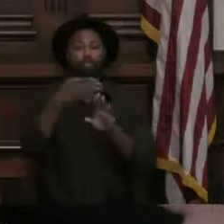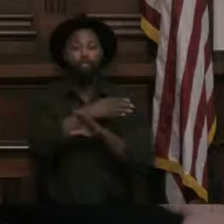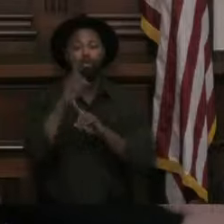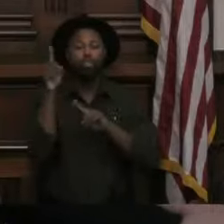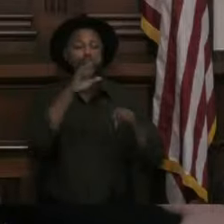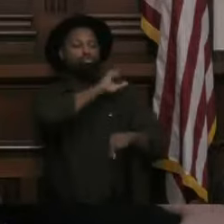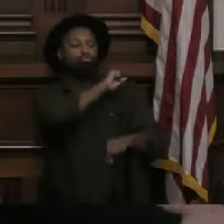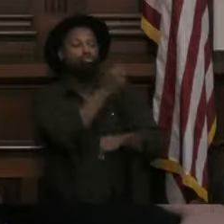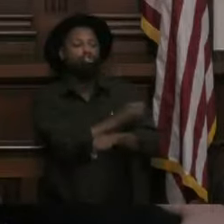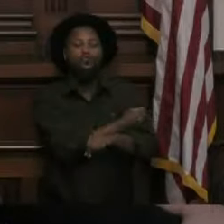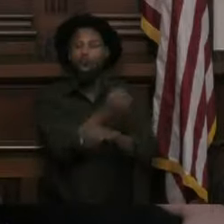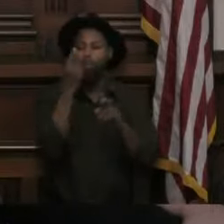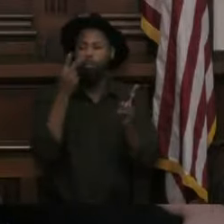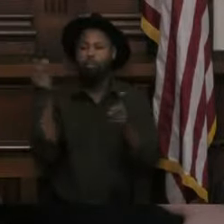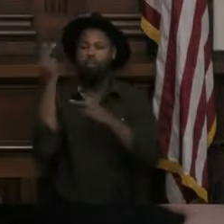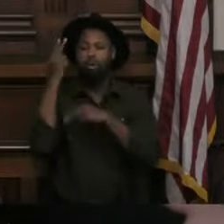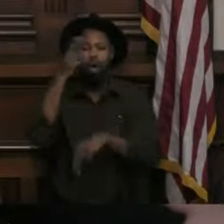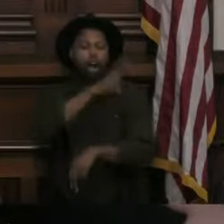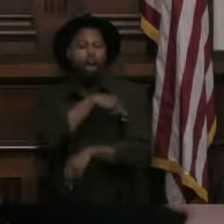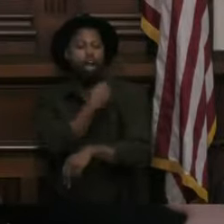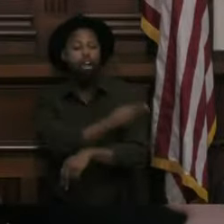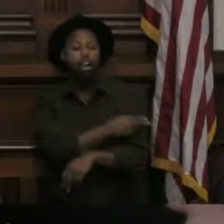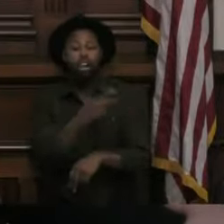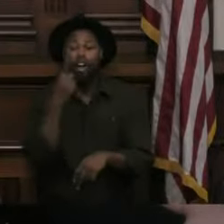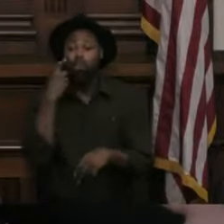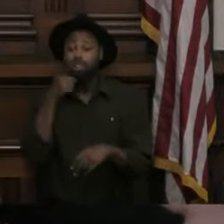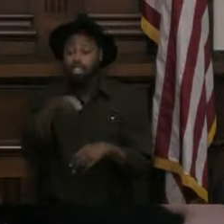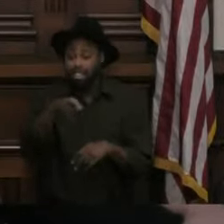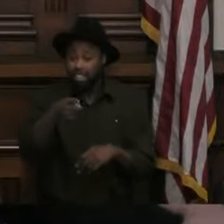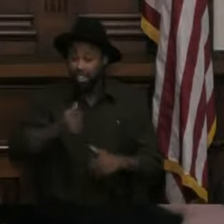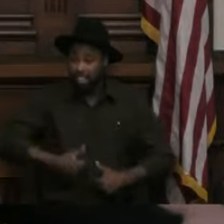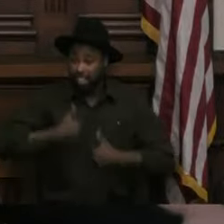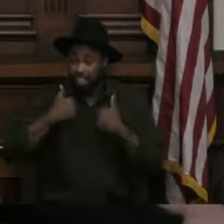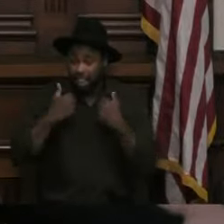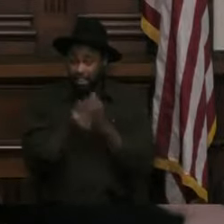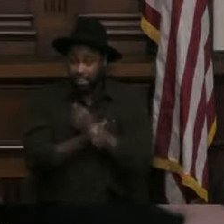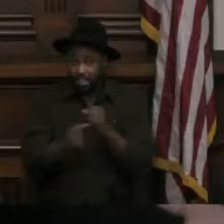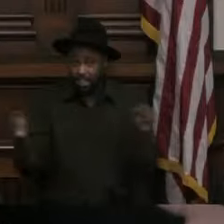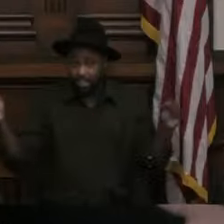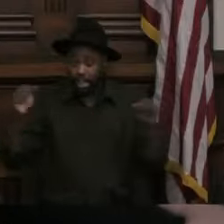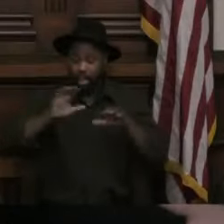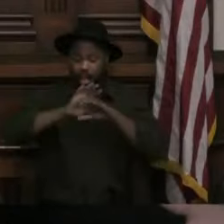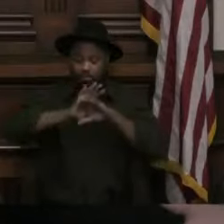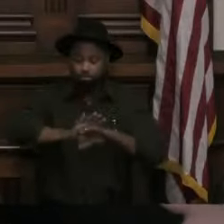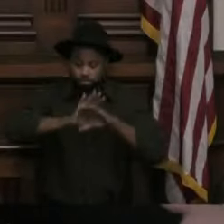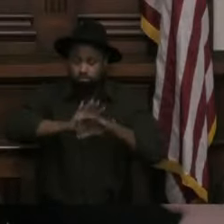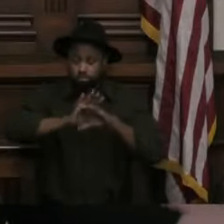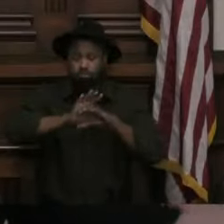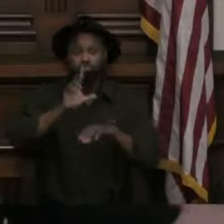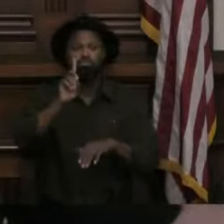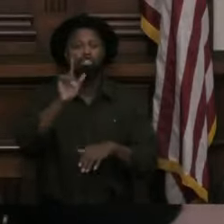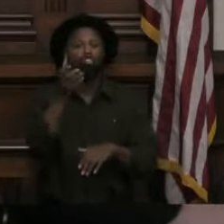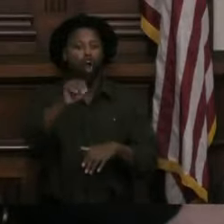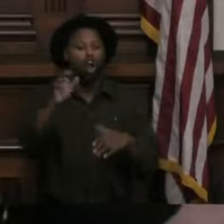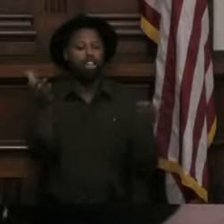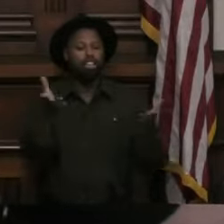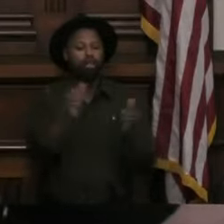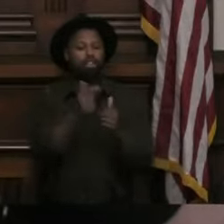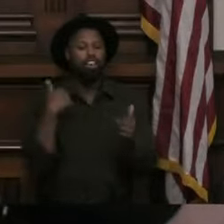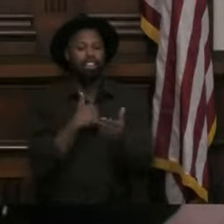Strong Memorial Hospital. Because of the life-saving measures they performed, Dawn is here with us